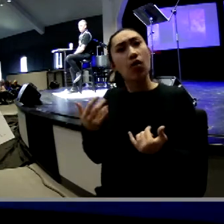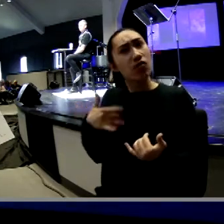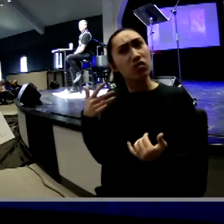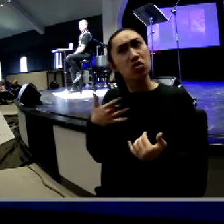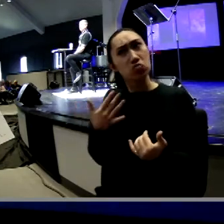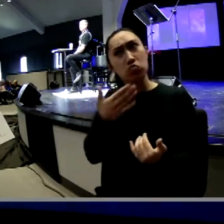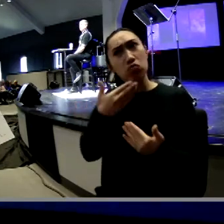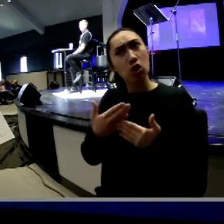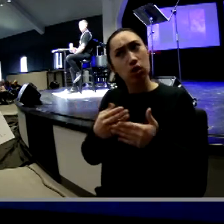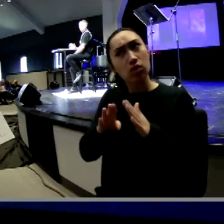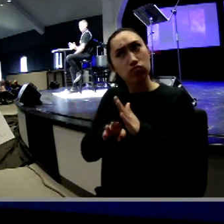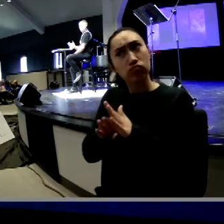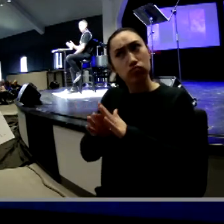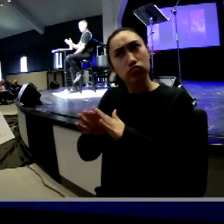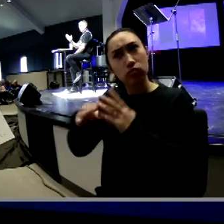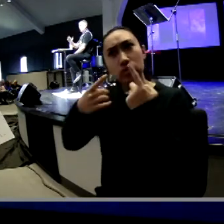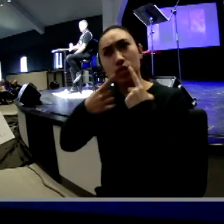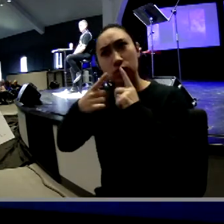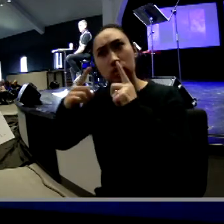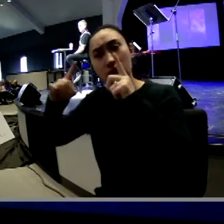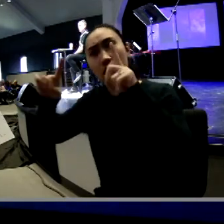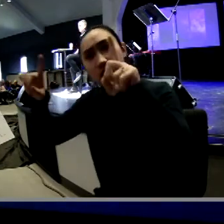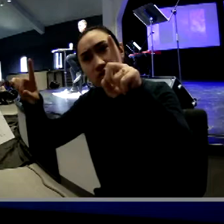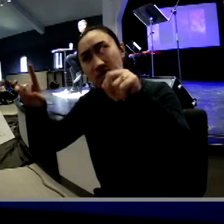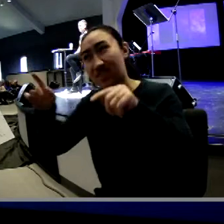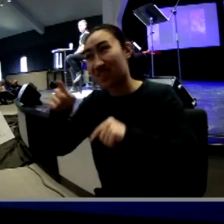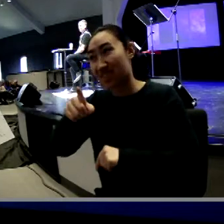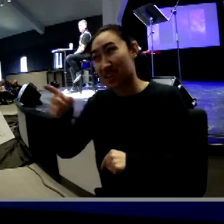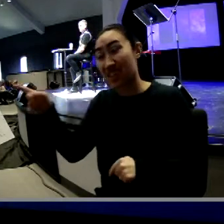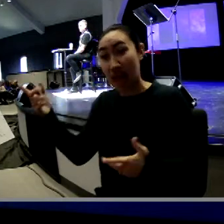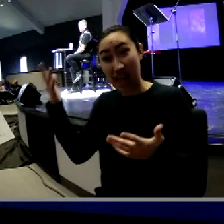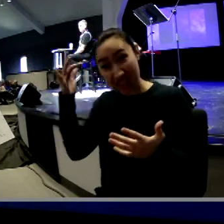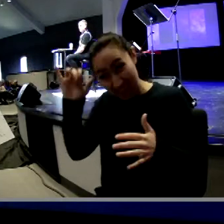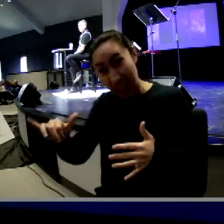are successful, that we're moving through this narrative.